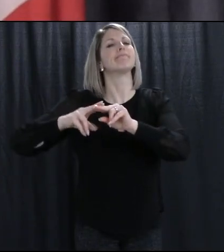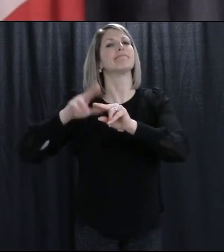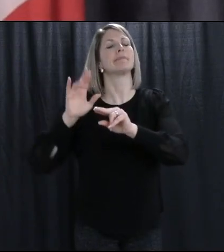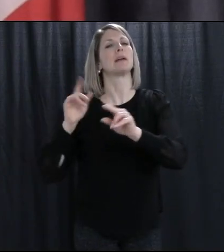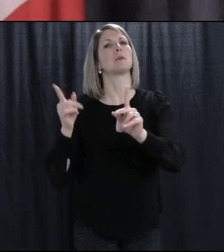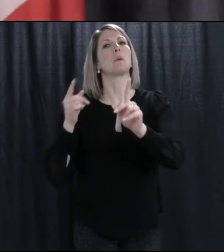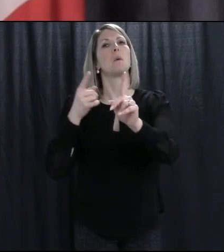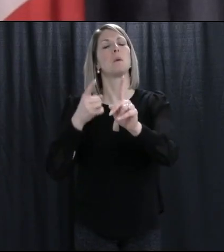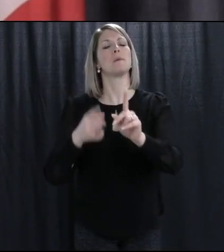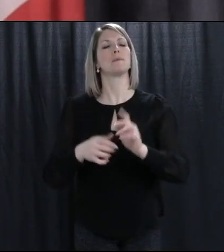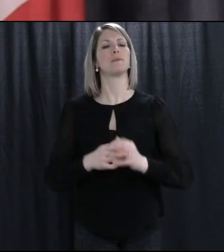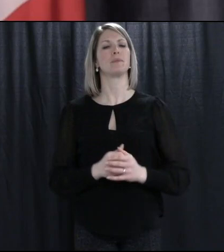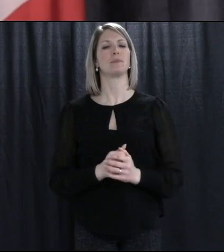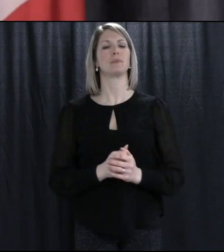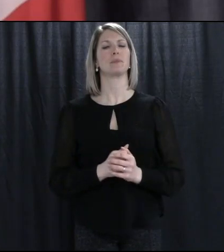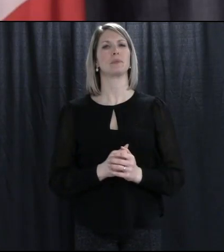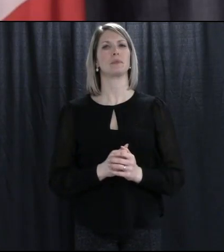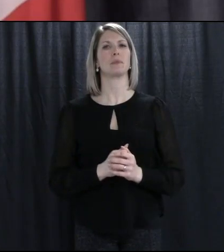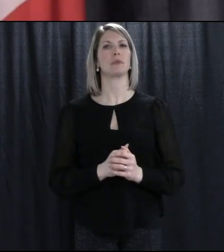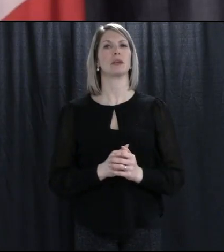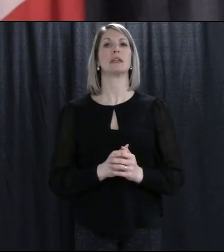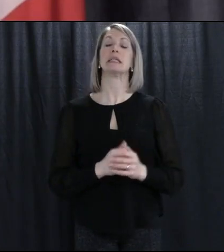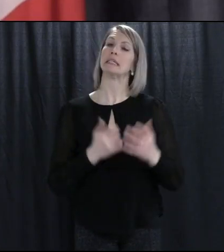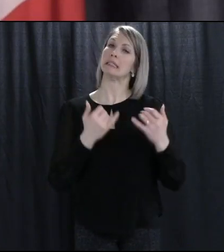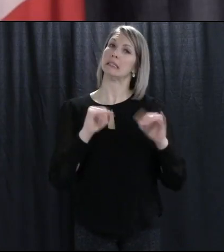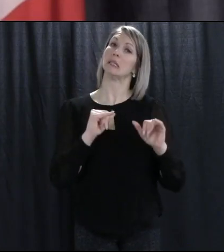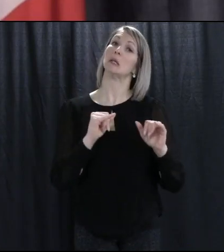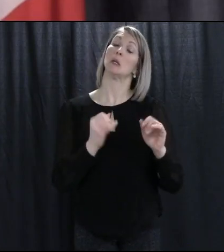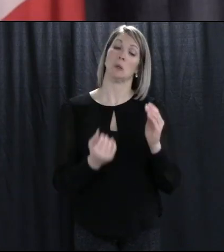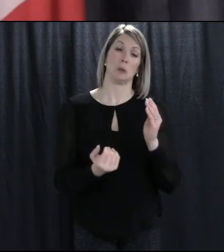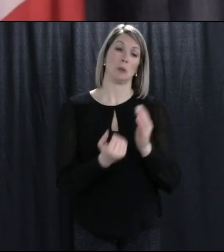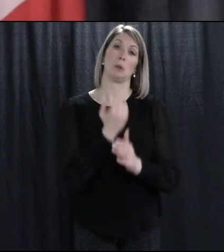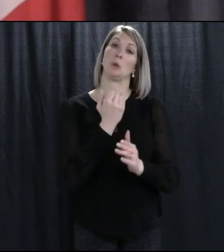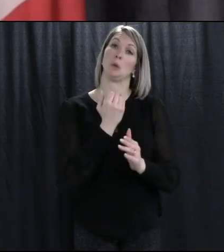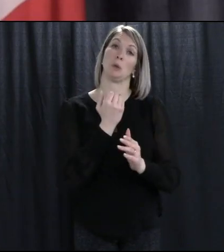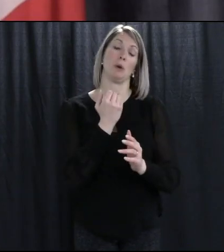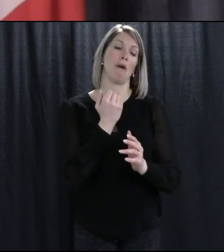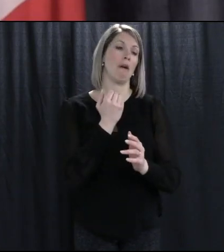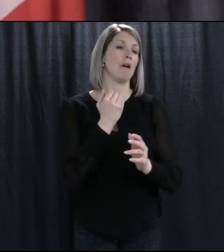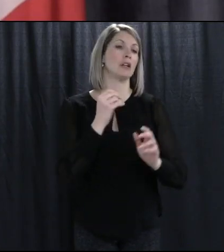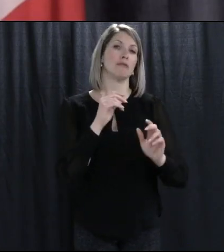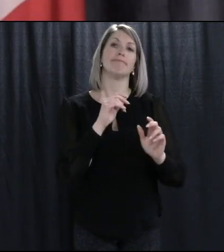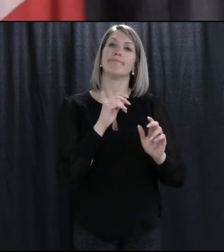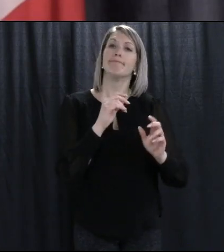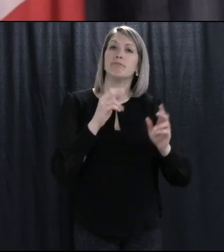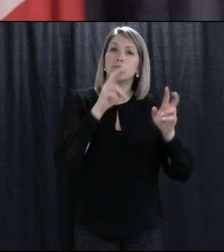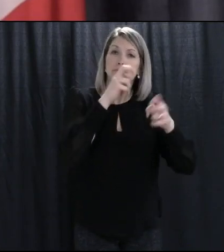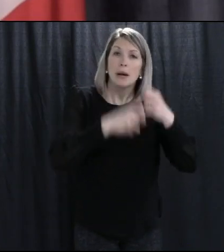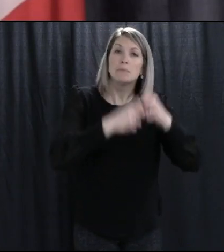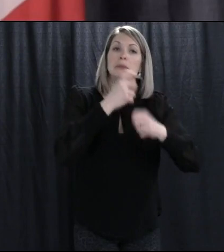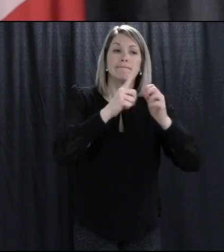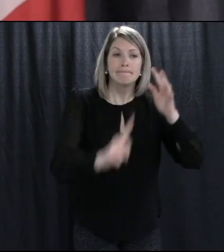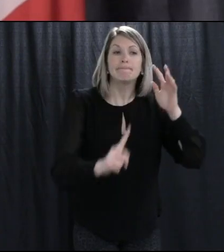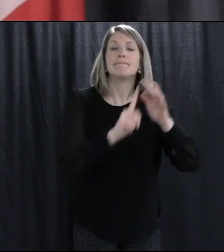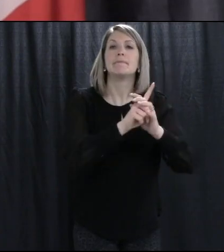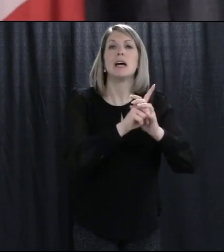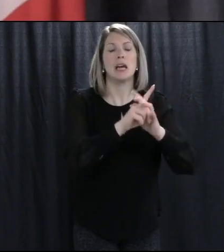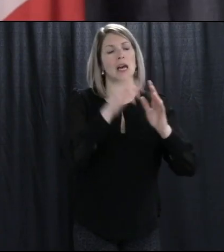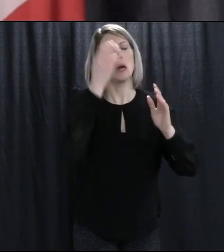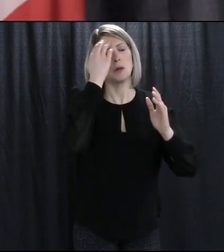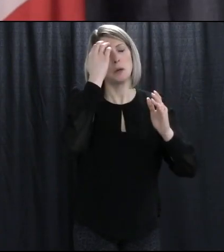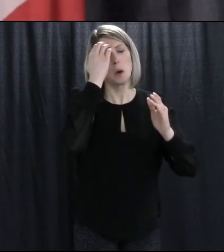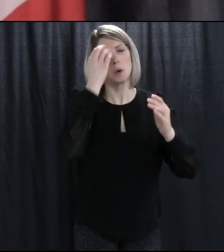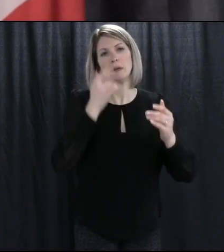While we are experiencing new and emerging challenges, we know that this is a long-term situation. We appreciate